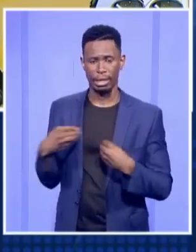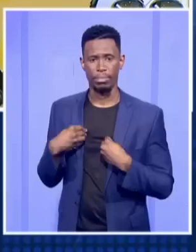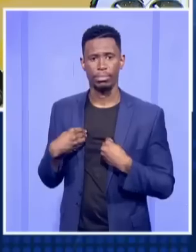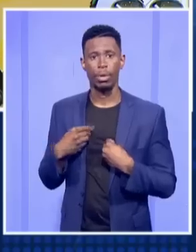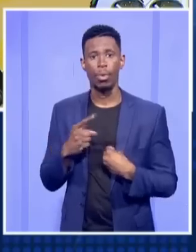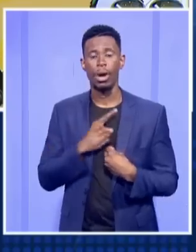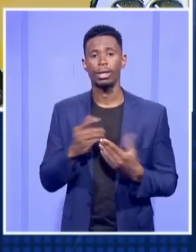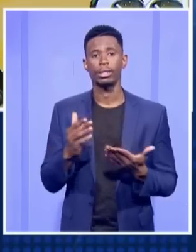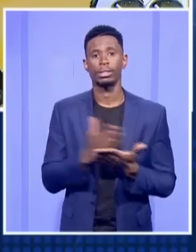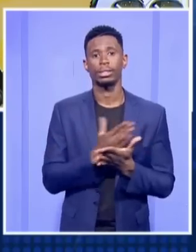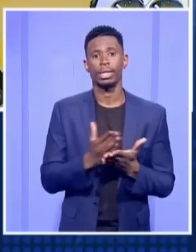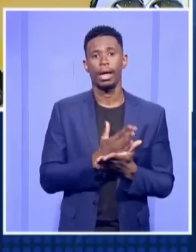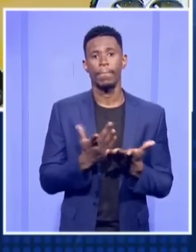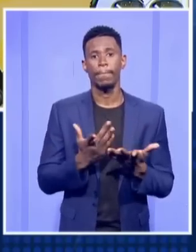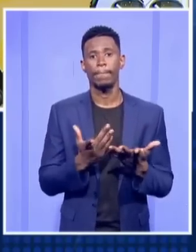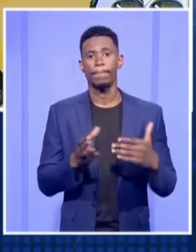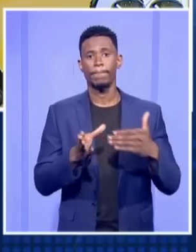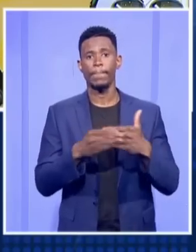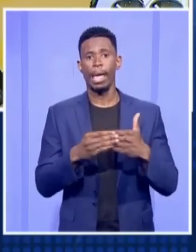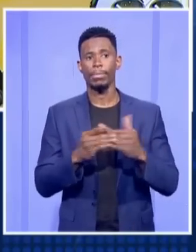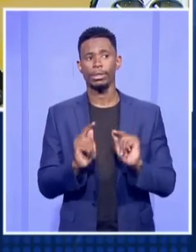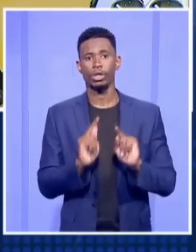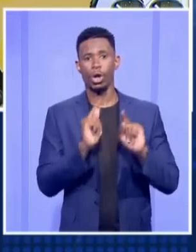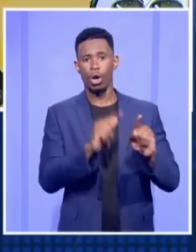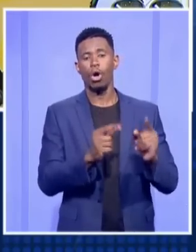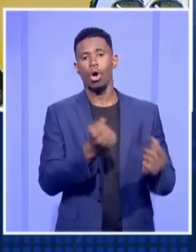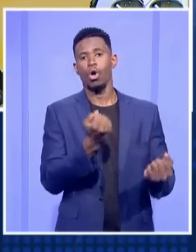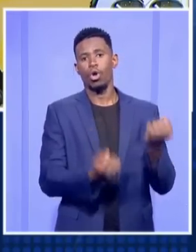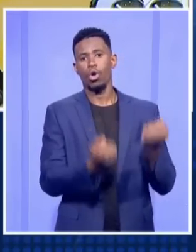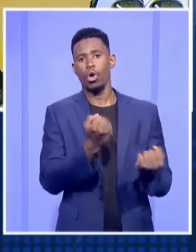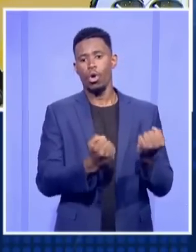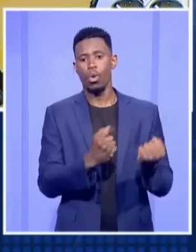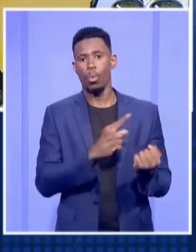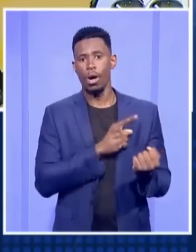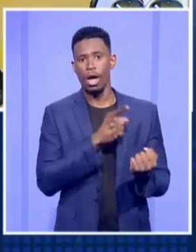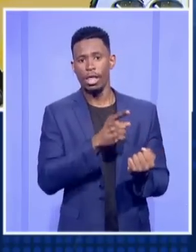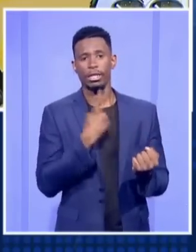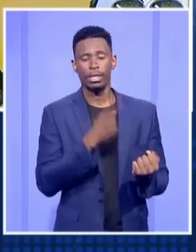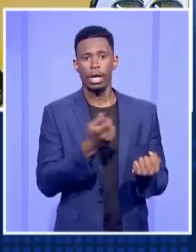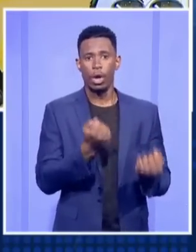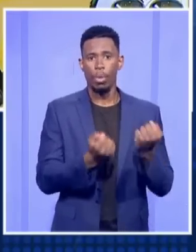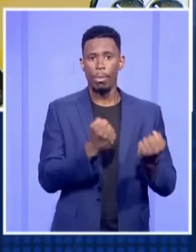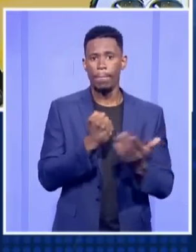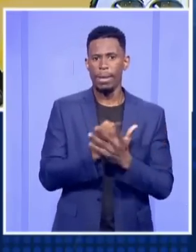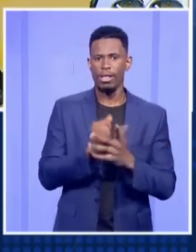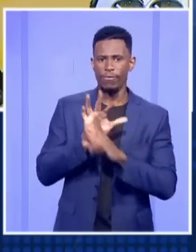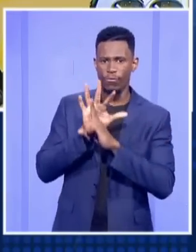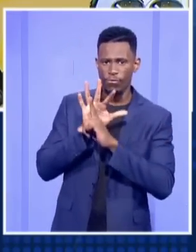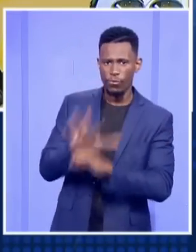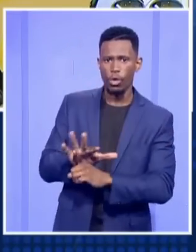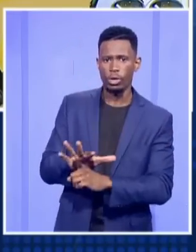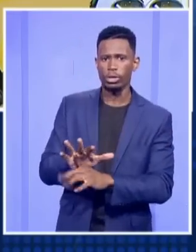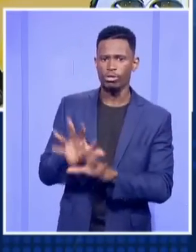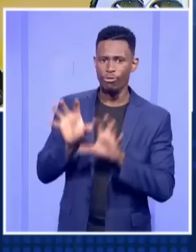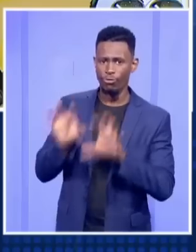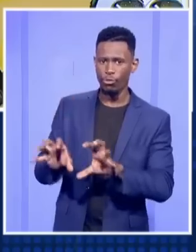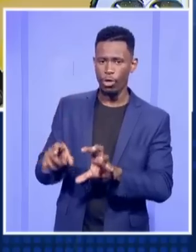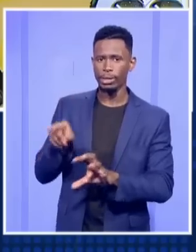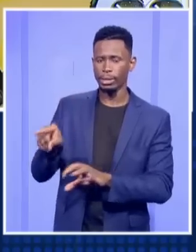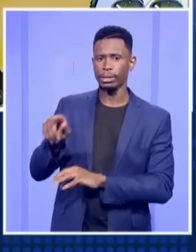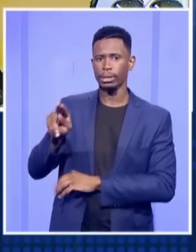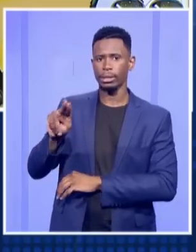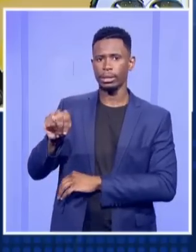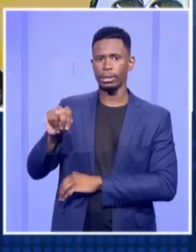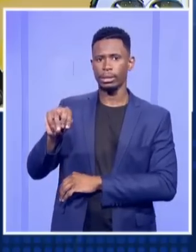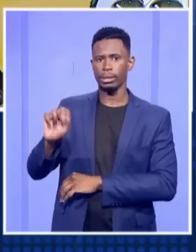court to ask the court to compel the Electoral Committee to release raw data.